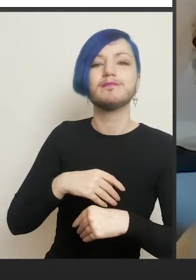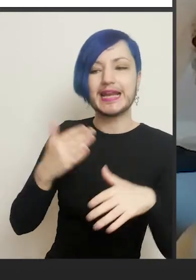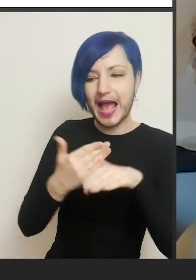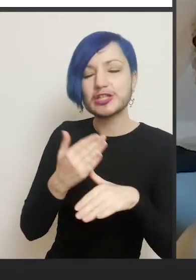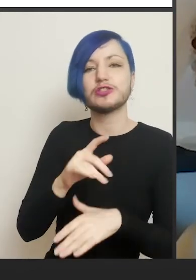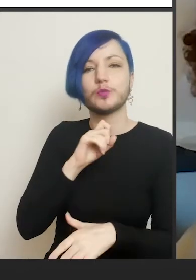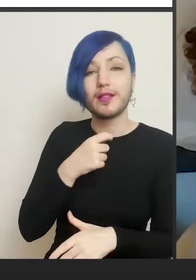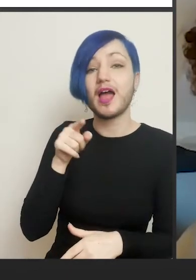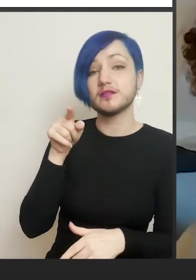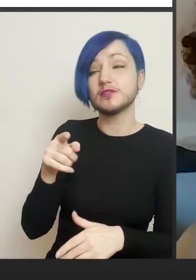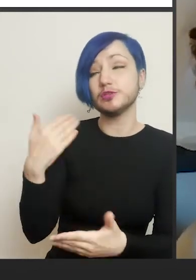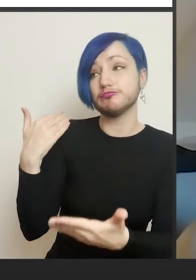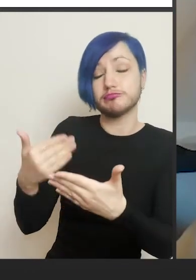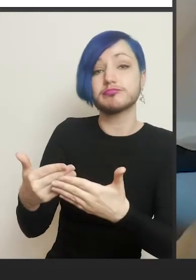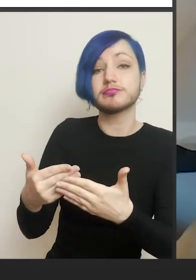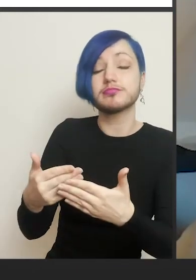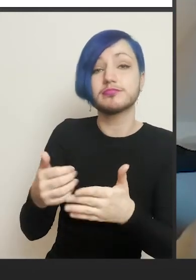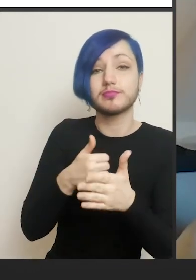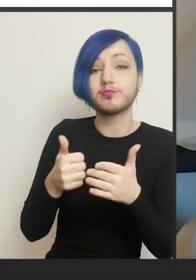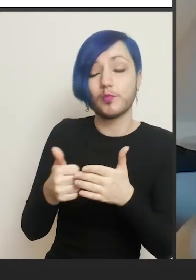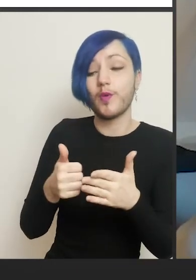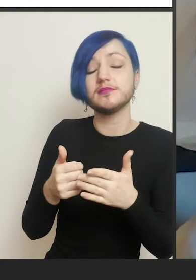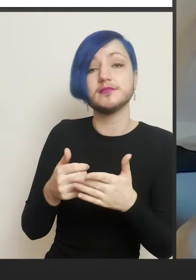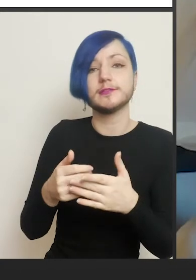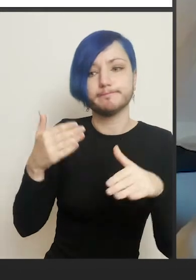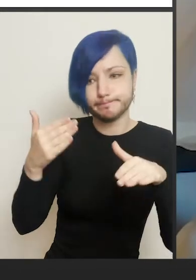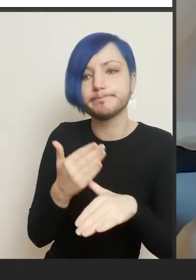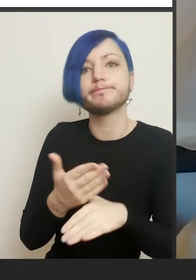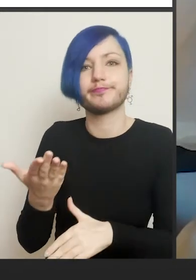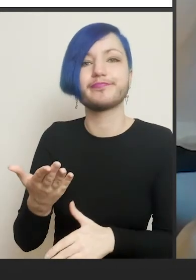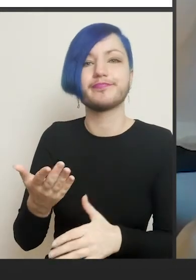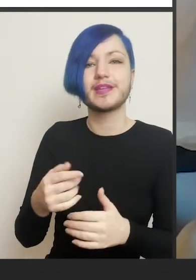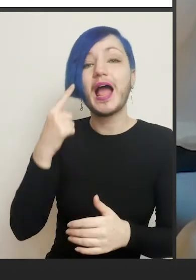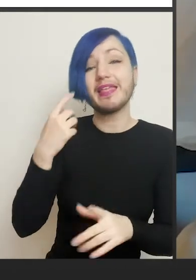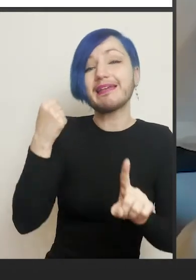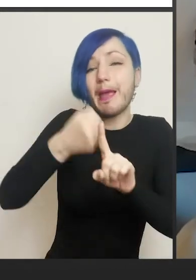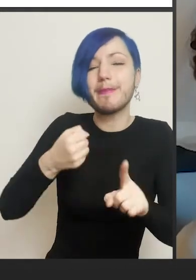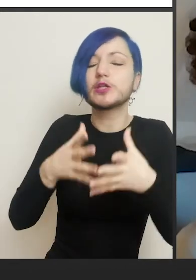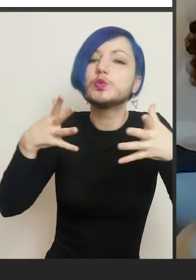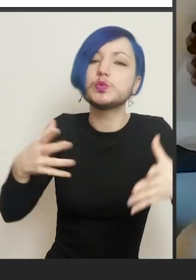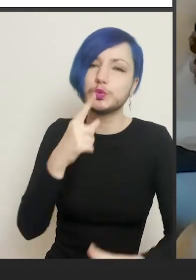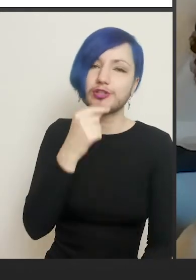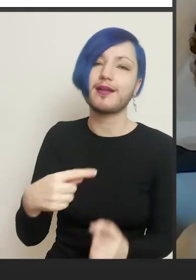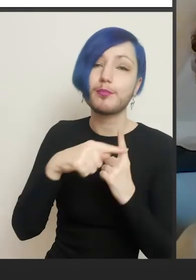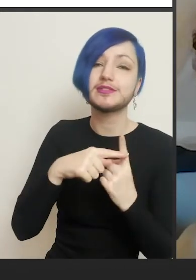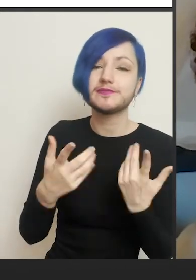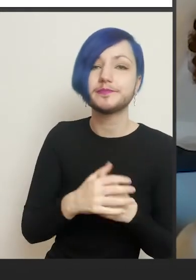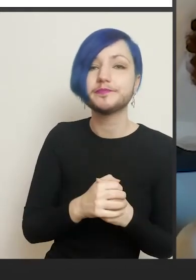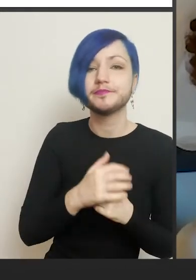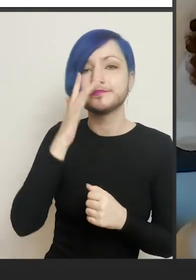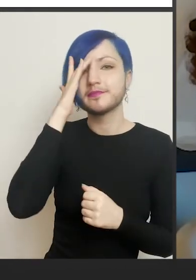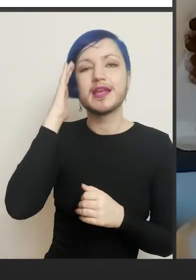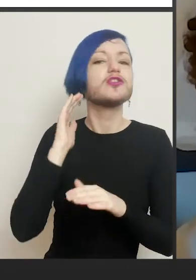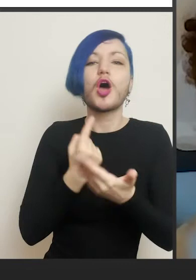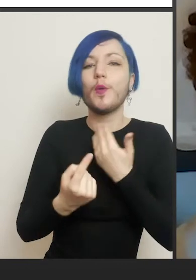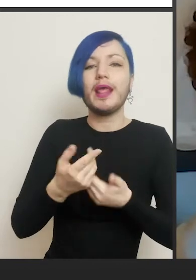of listening and acting upon those things, and I think that the impact can be much bigger than just the